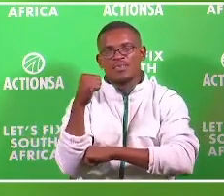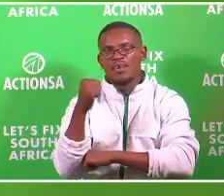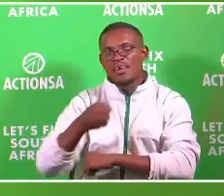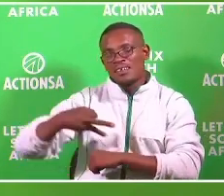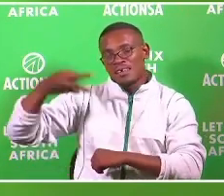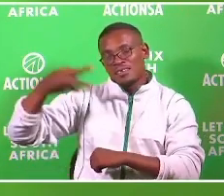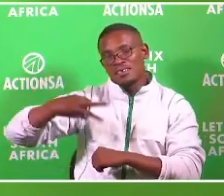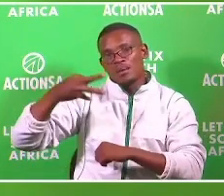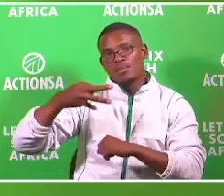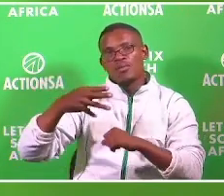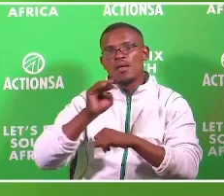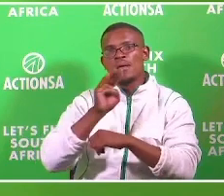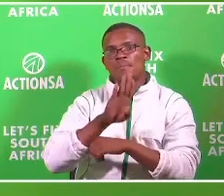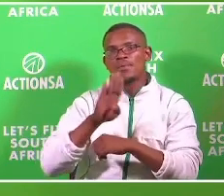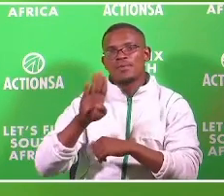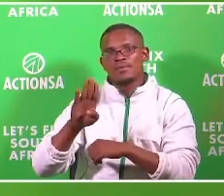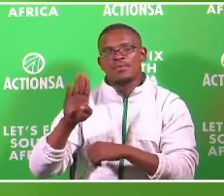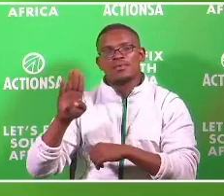BBBE Act of